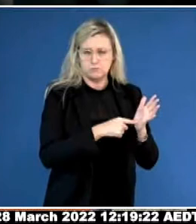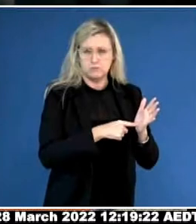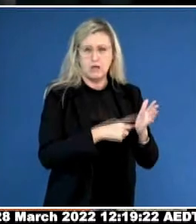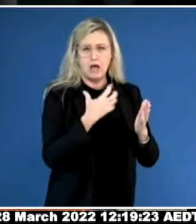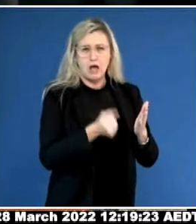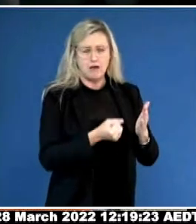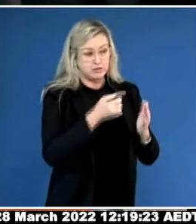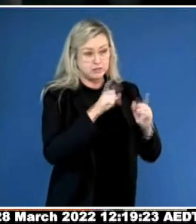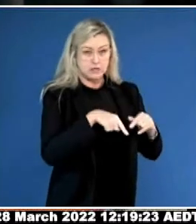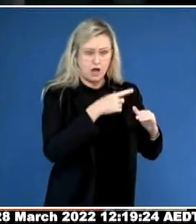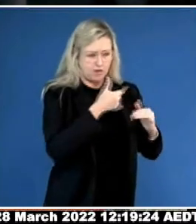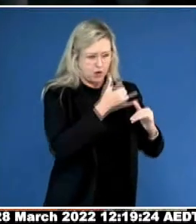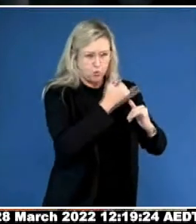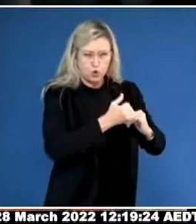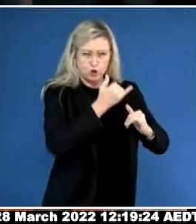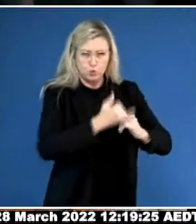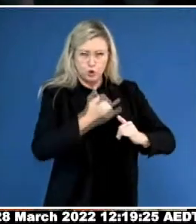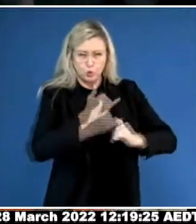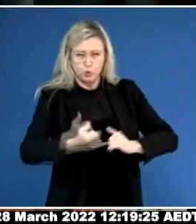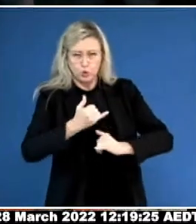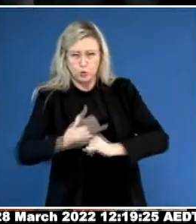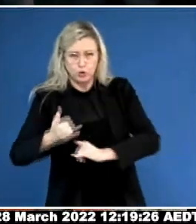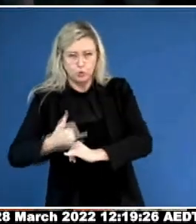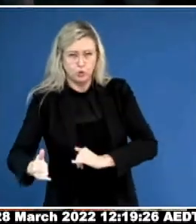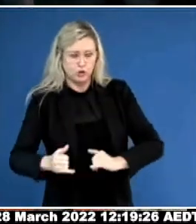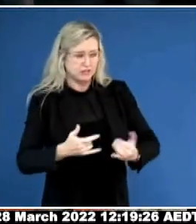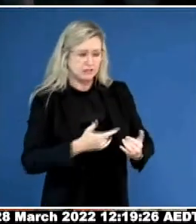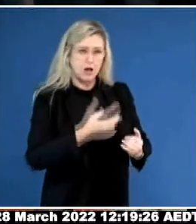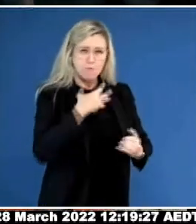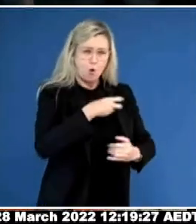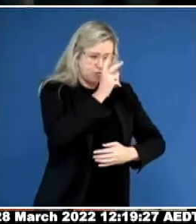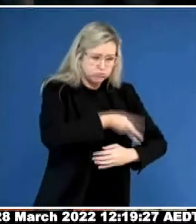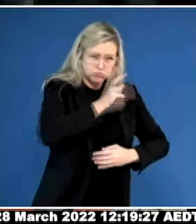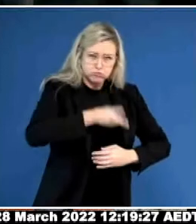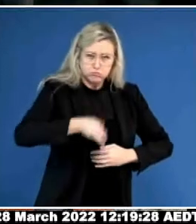towards the end of your relationship, especially in the last 12 months.